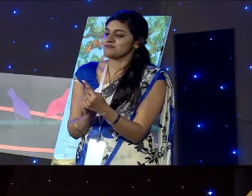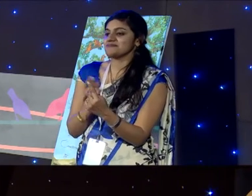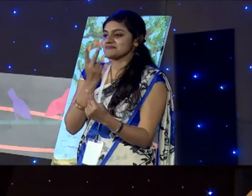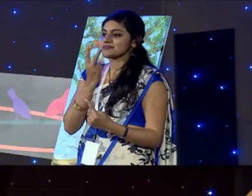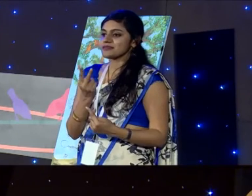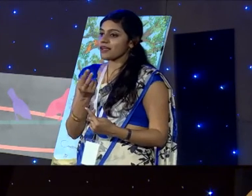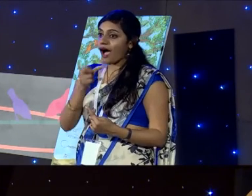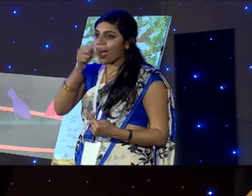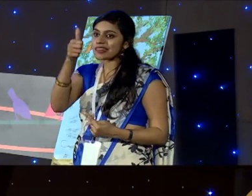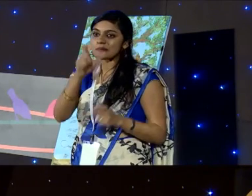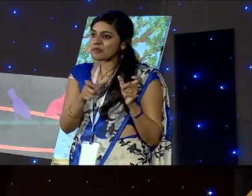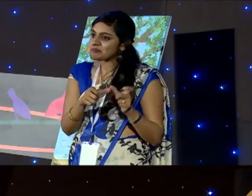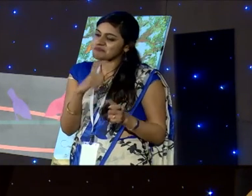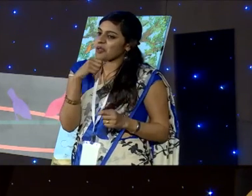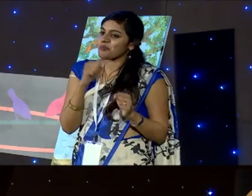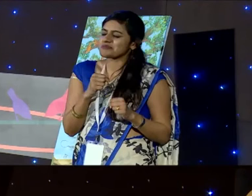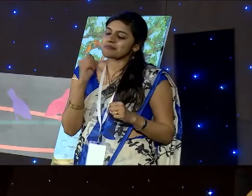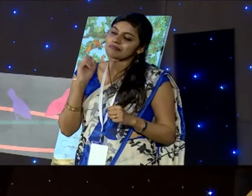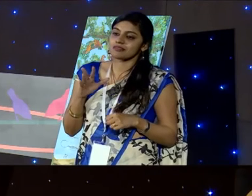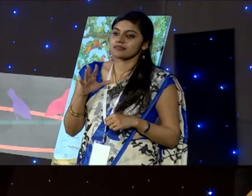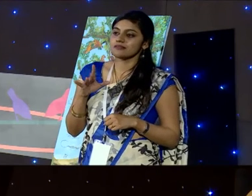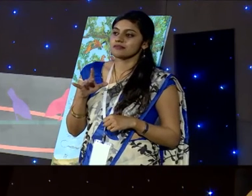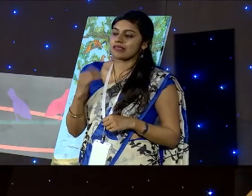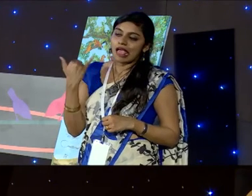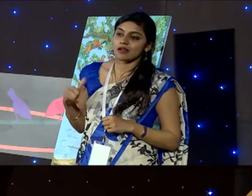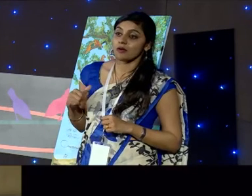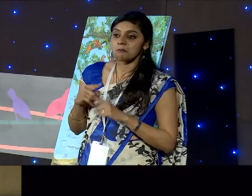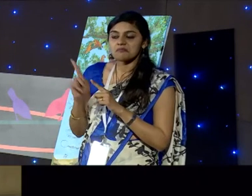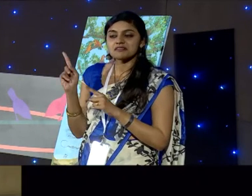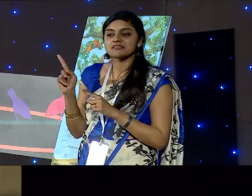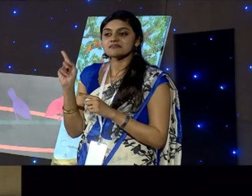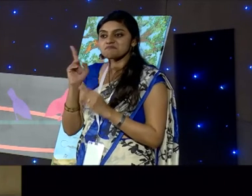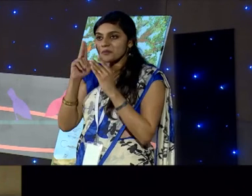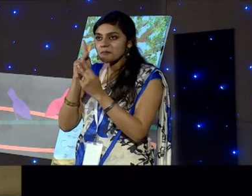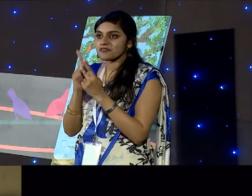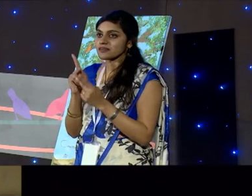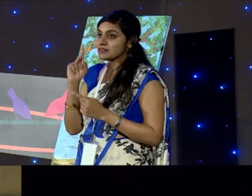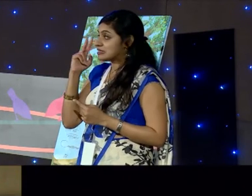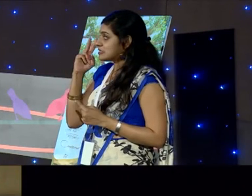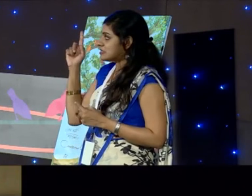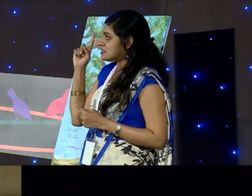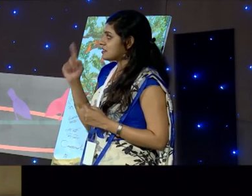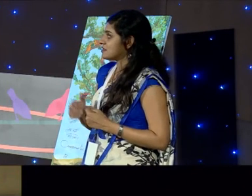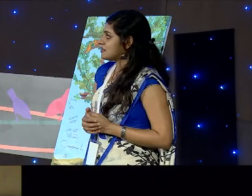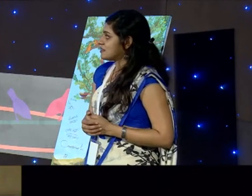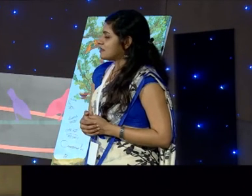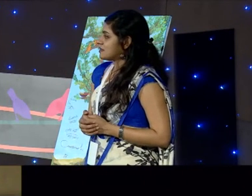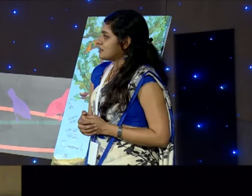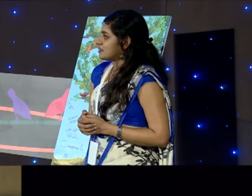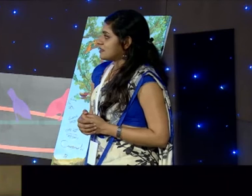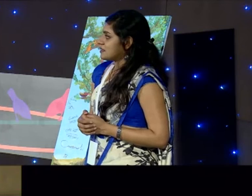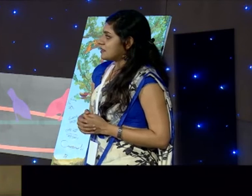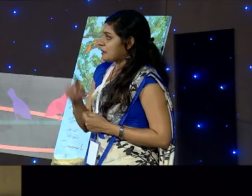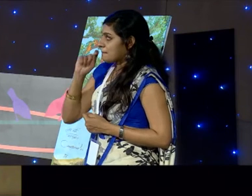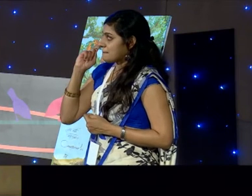miss, and it can be expressed as talent. This is a man called Derek Paravicini, living